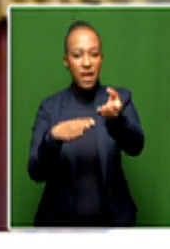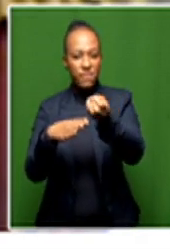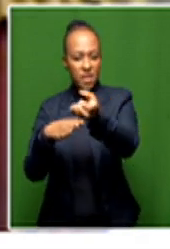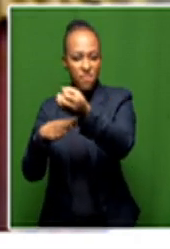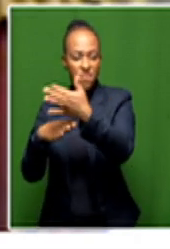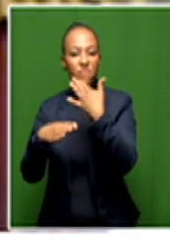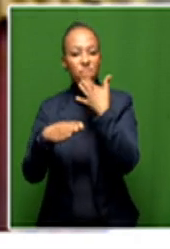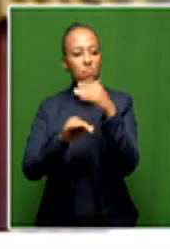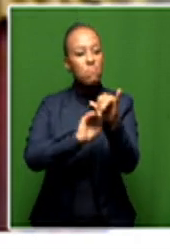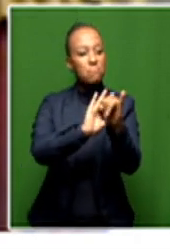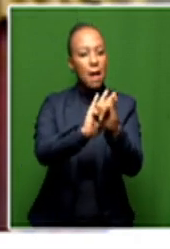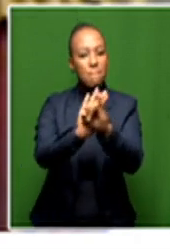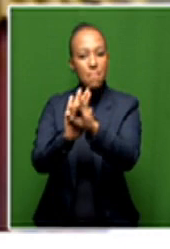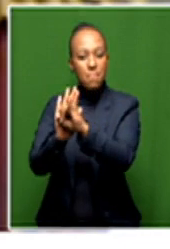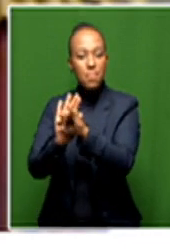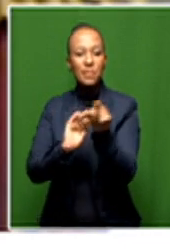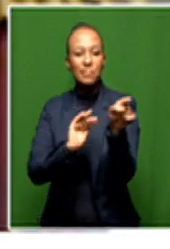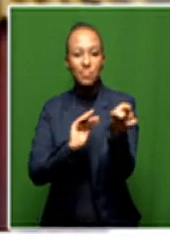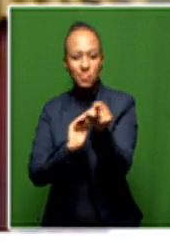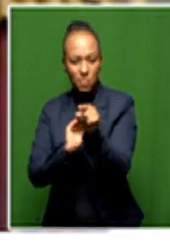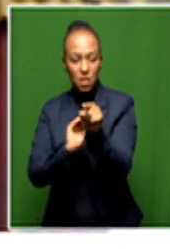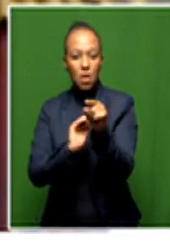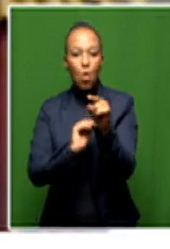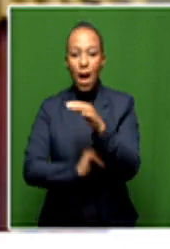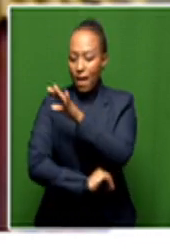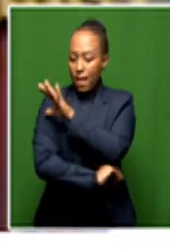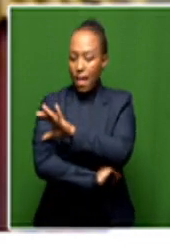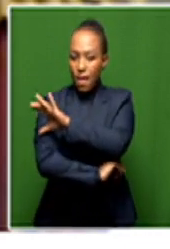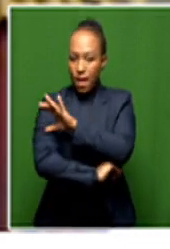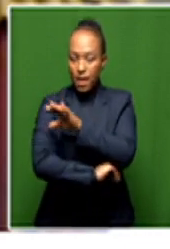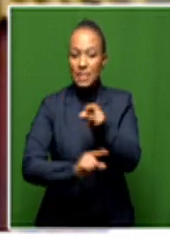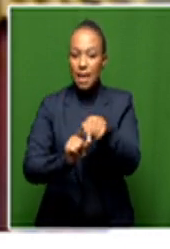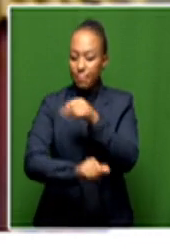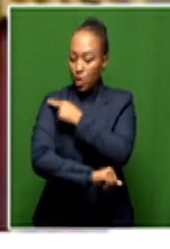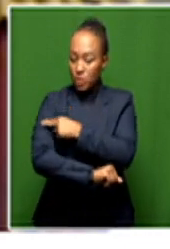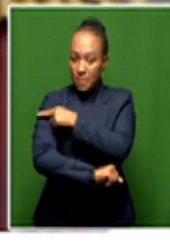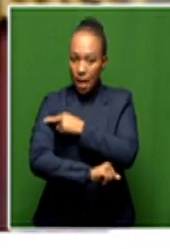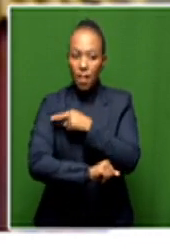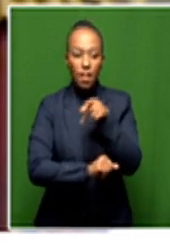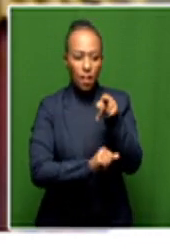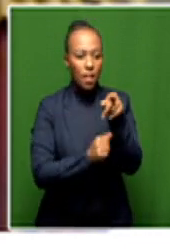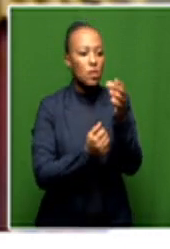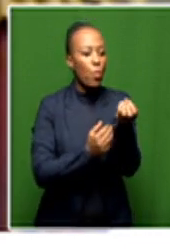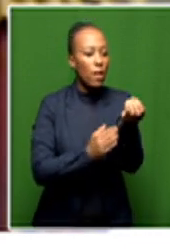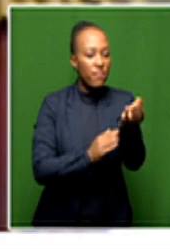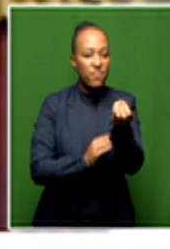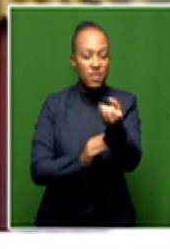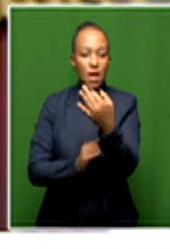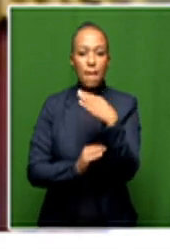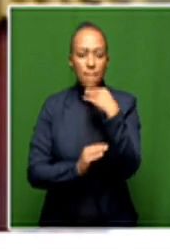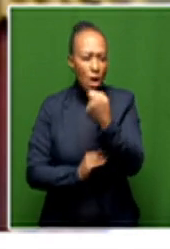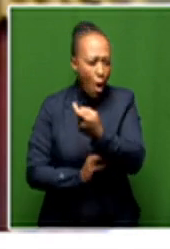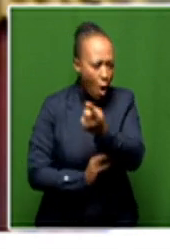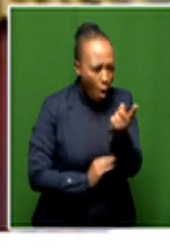identified family clinics and hospitals. So it's not every hospital, it's not every clinic.